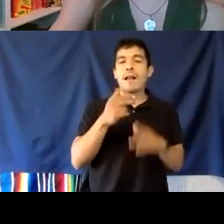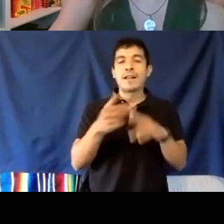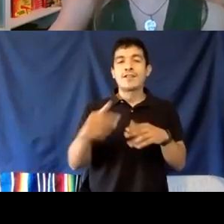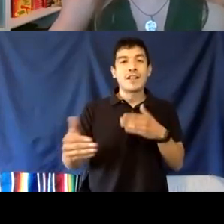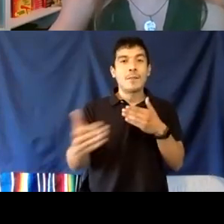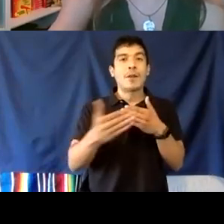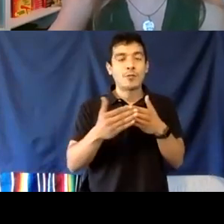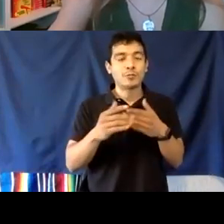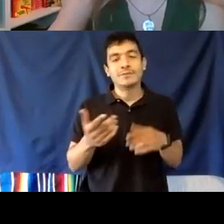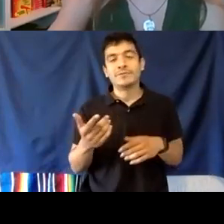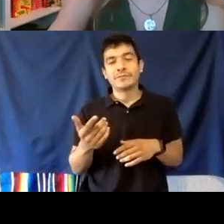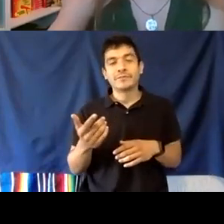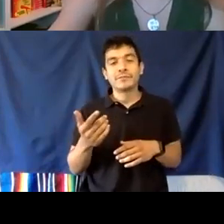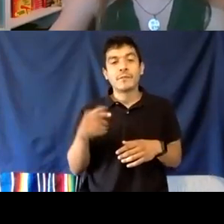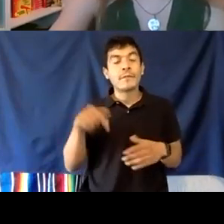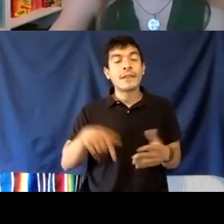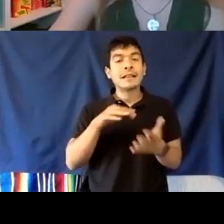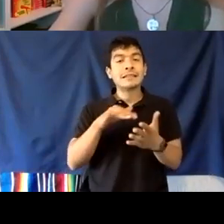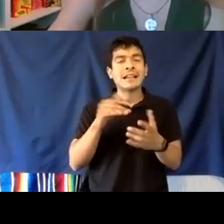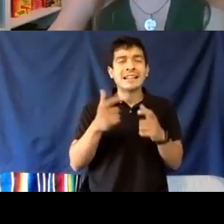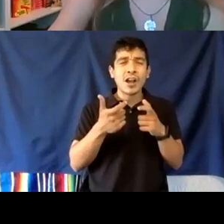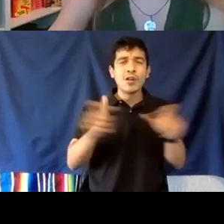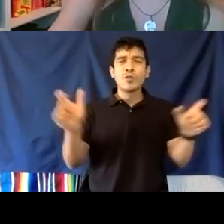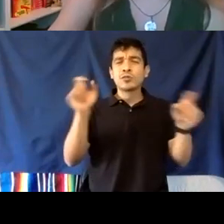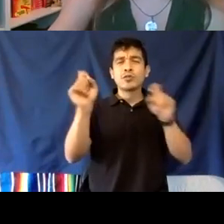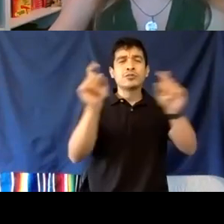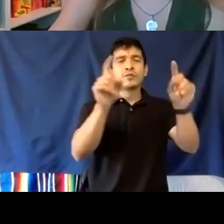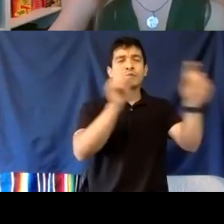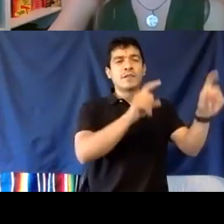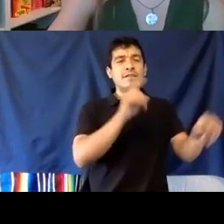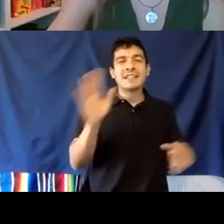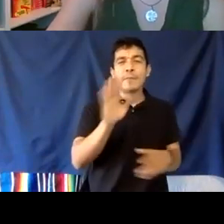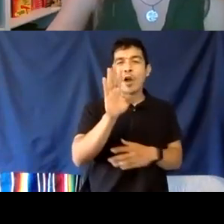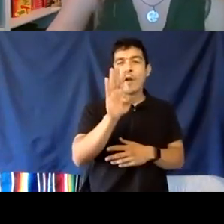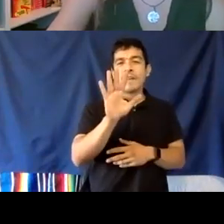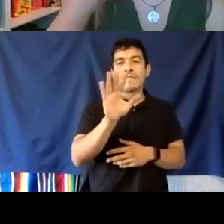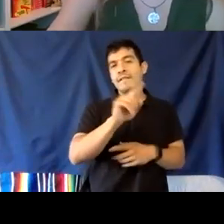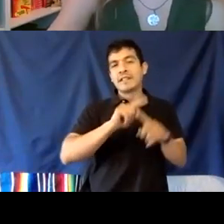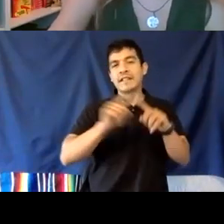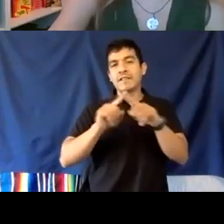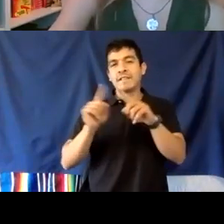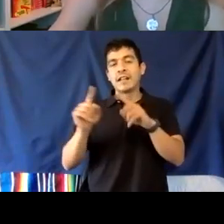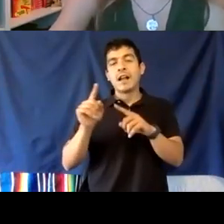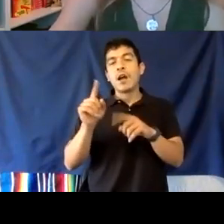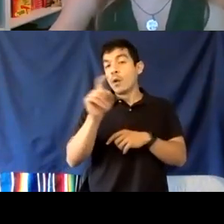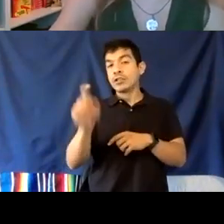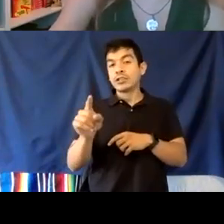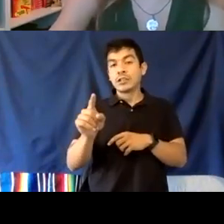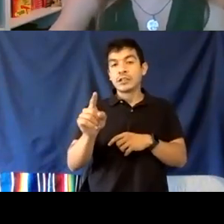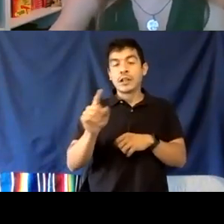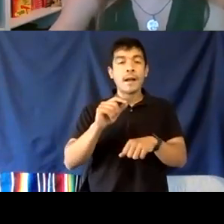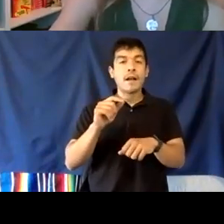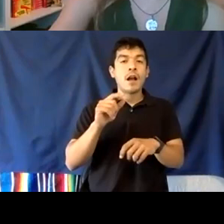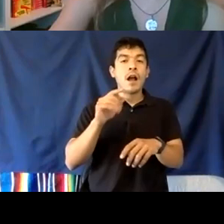The study is a massive survey. It is about 45 different content-based questions and a